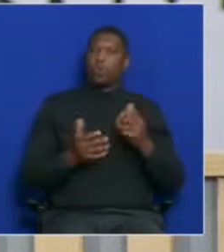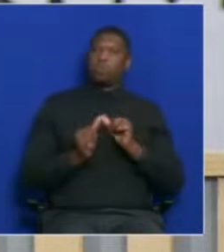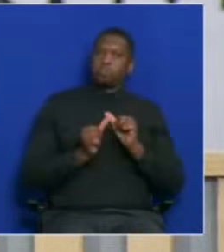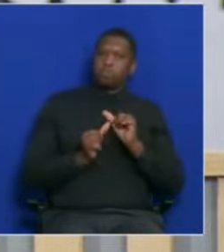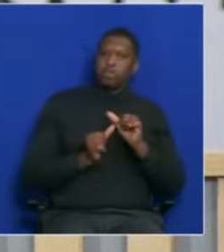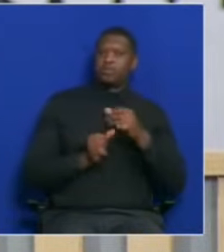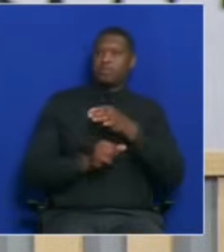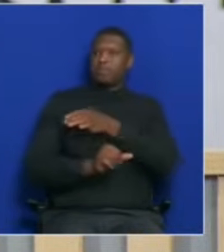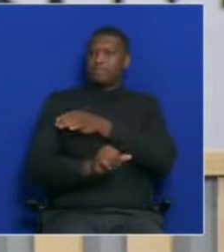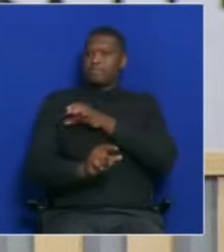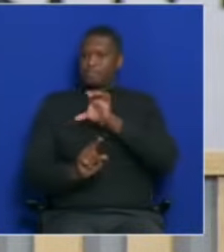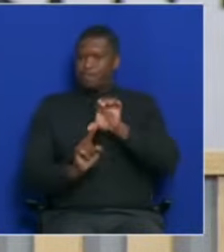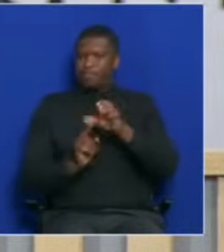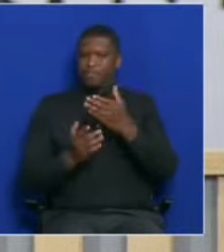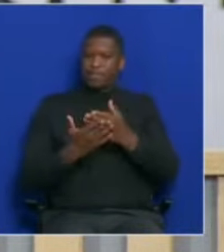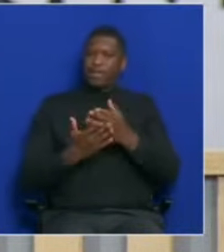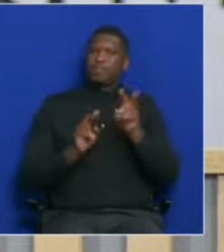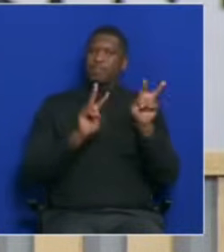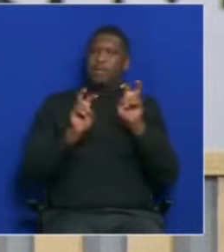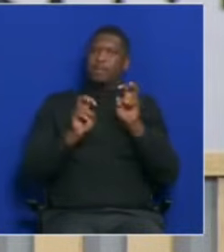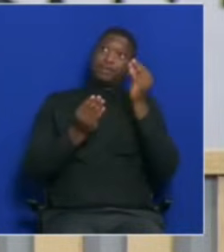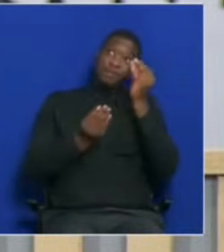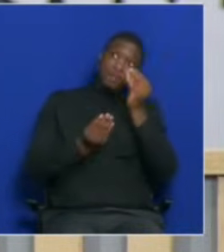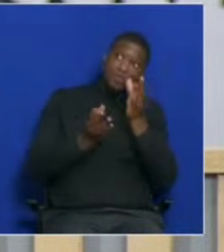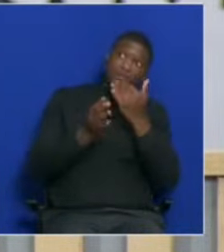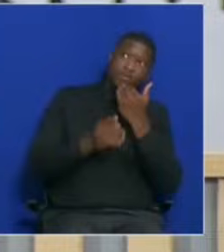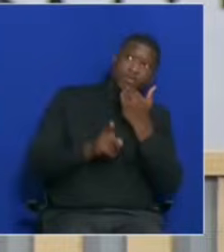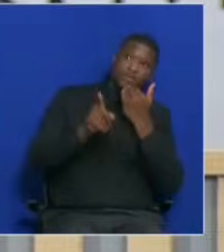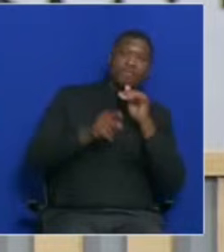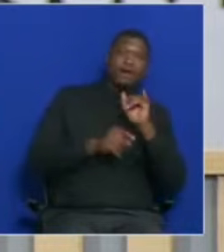take the matters to the IDEC judge.